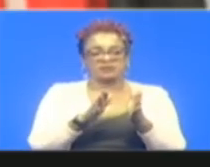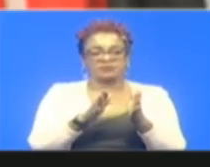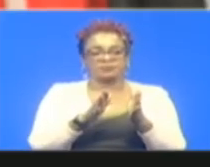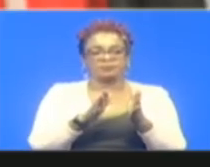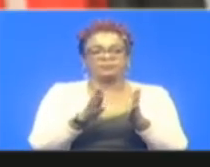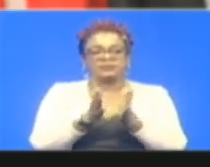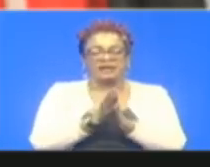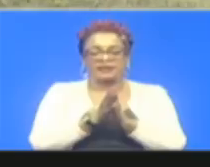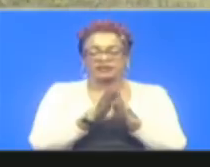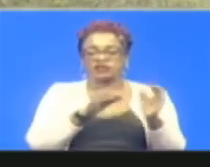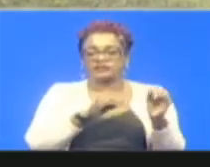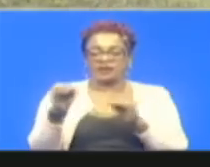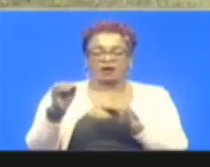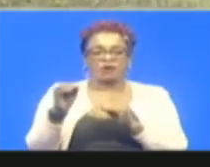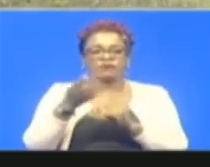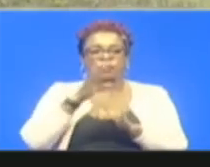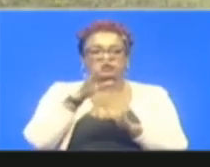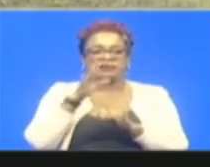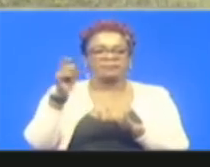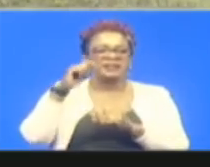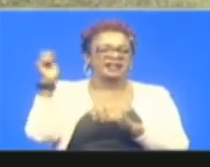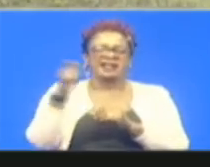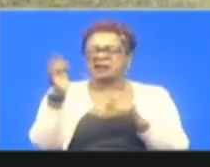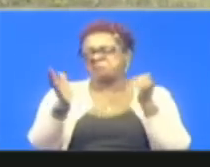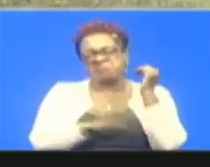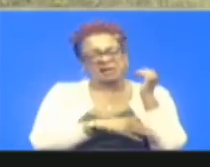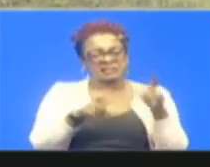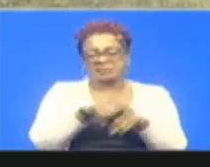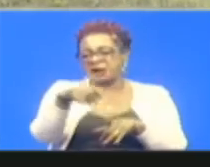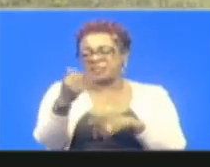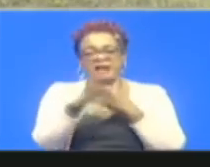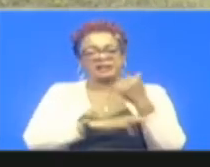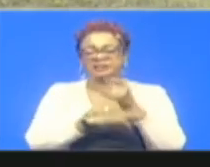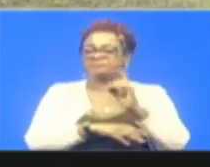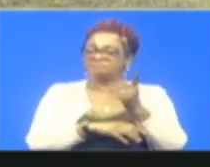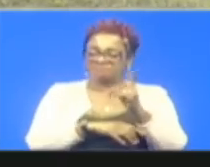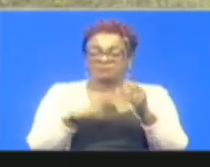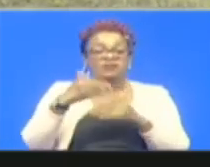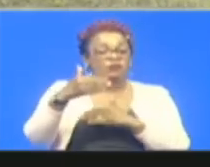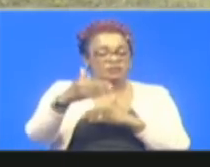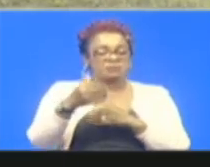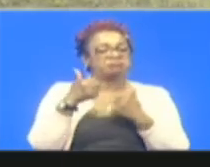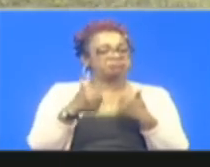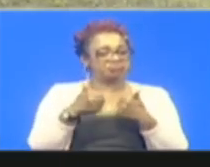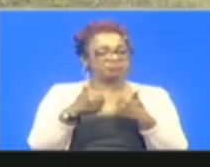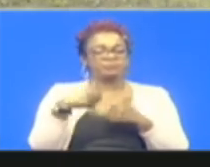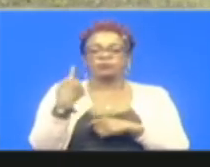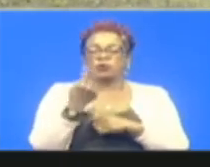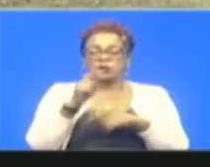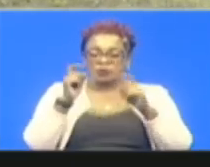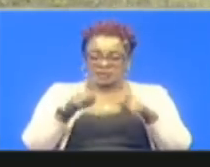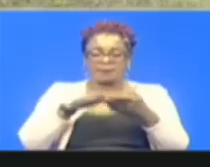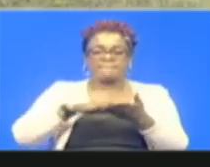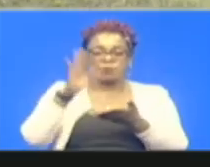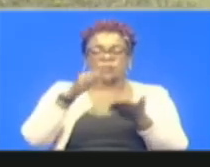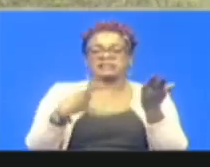and the transfer of water. Kenya is not as bad as many countries, so the future is good. It's only we need more and more